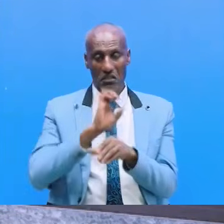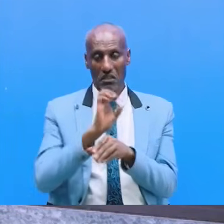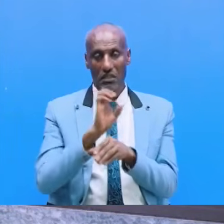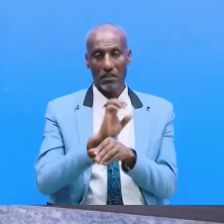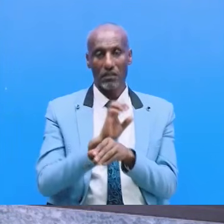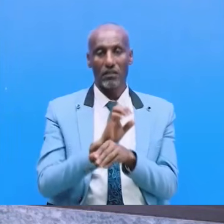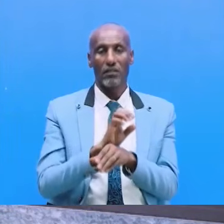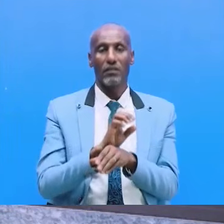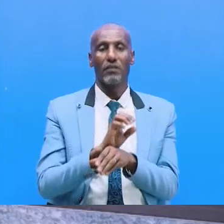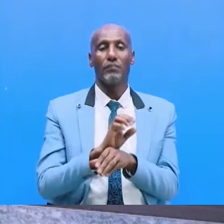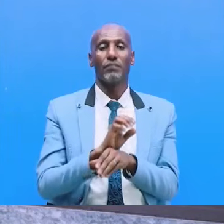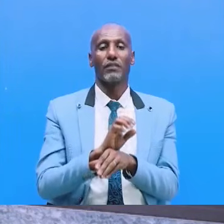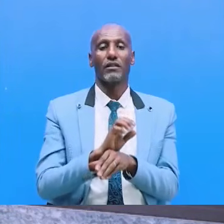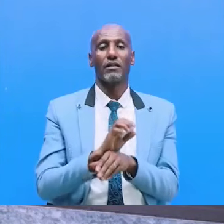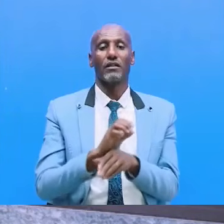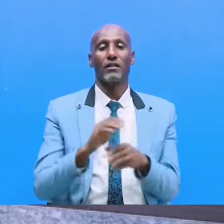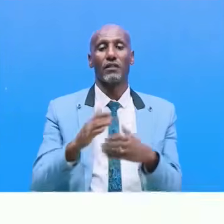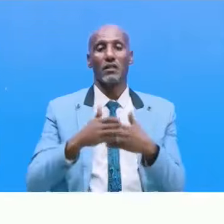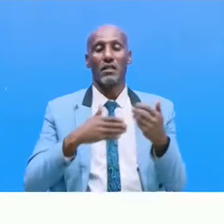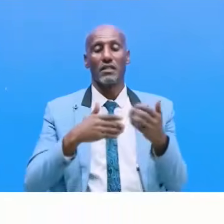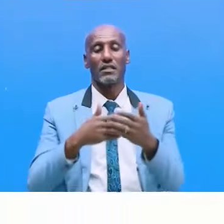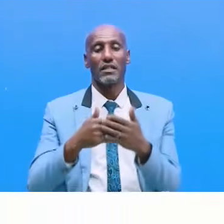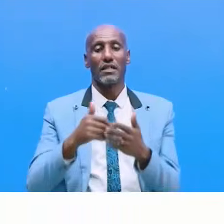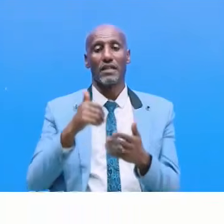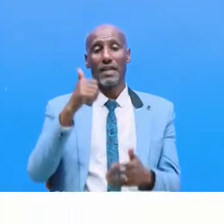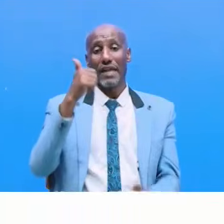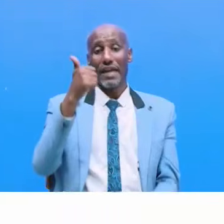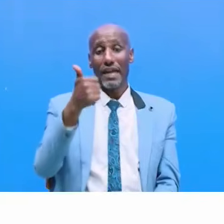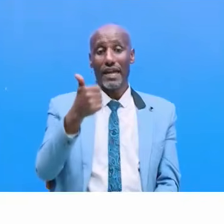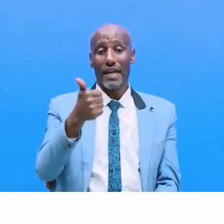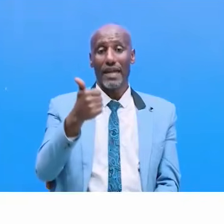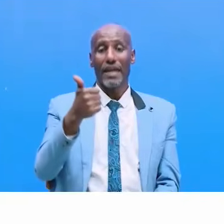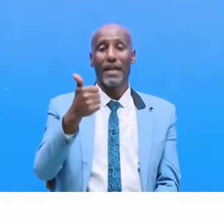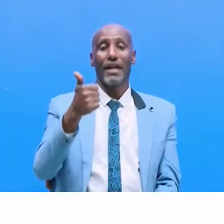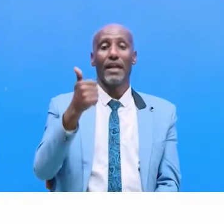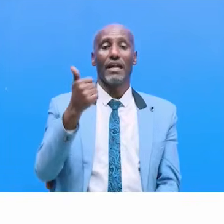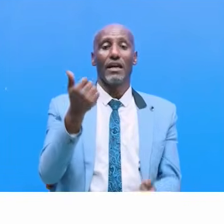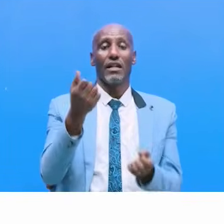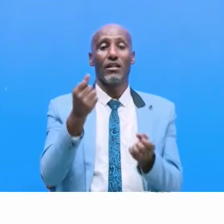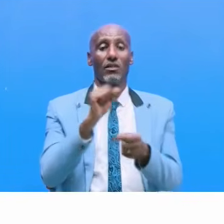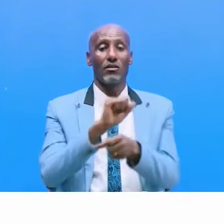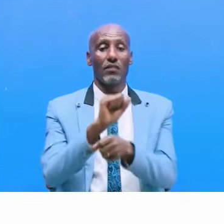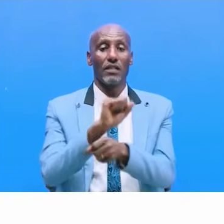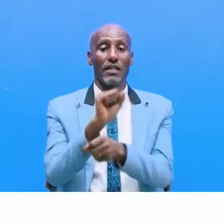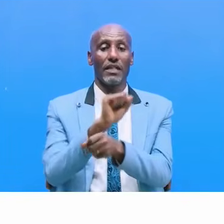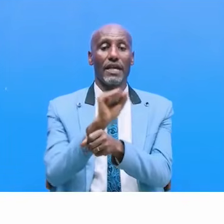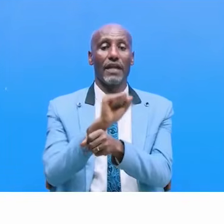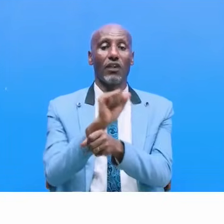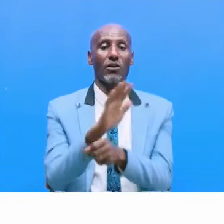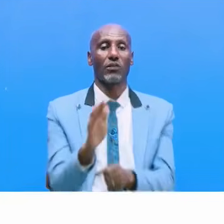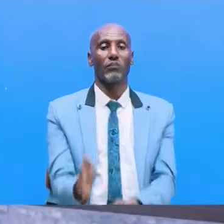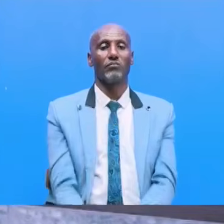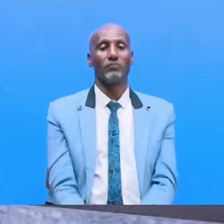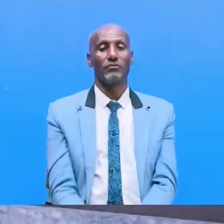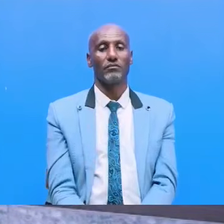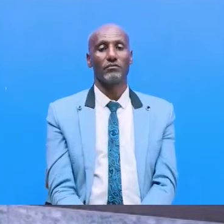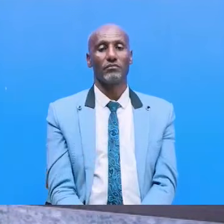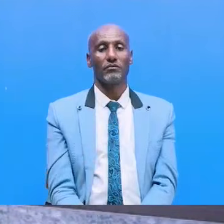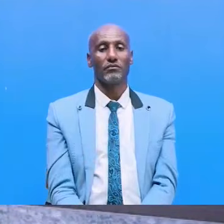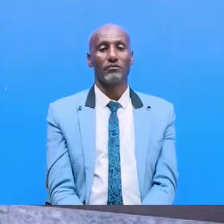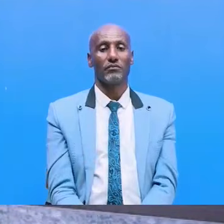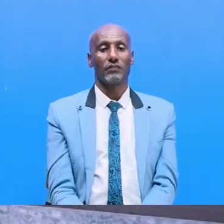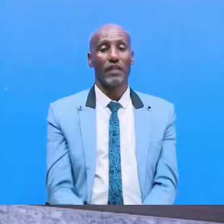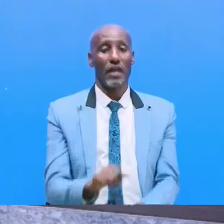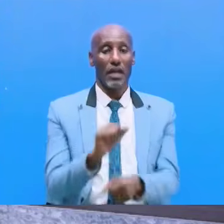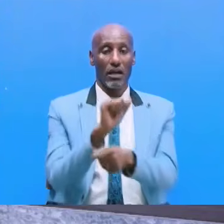is. So easily we are going to use A. He wants to buy a car. He wants to